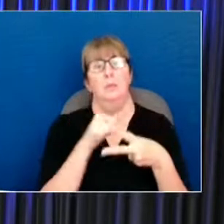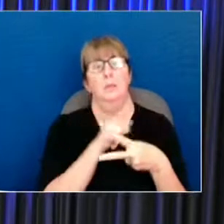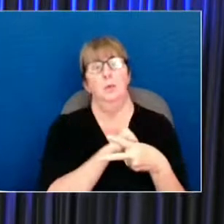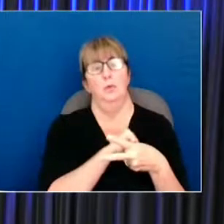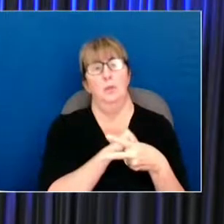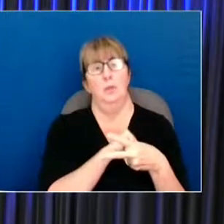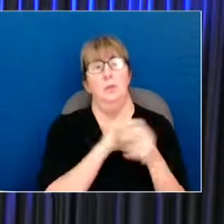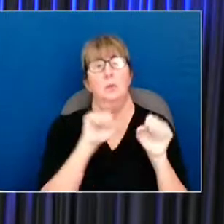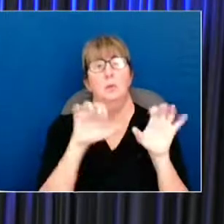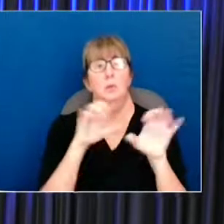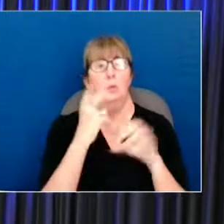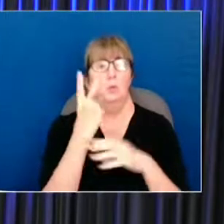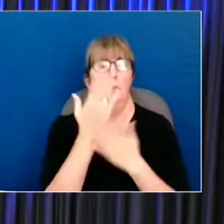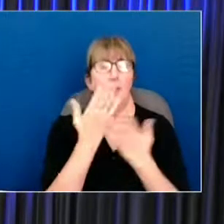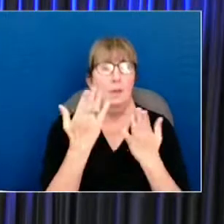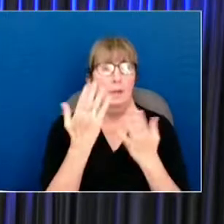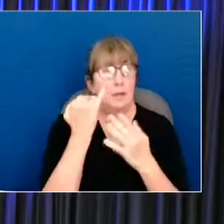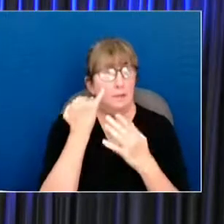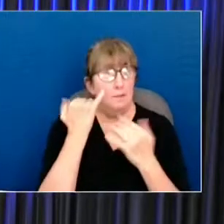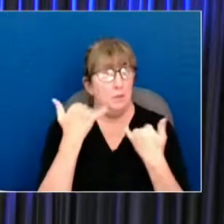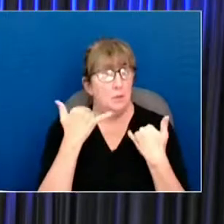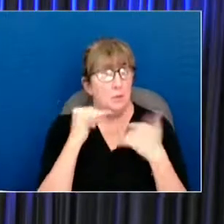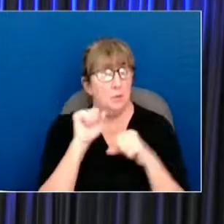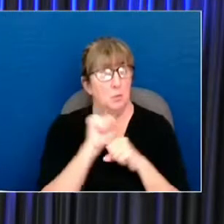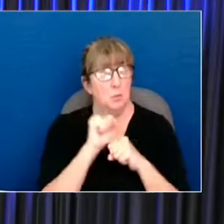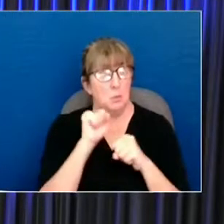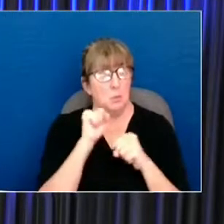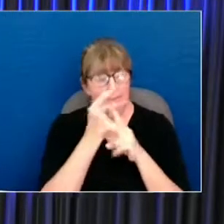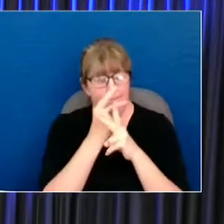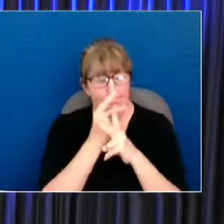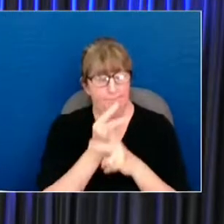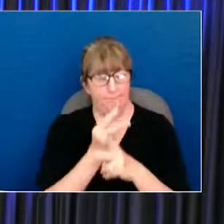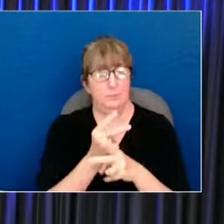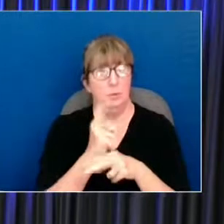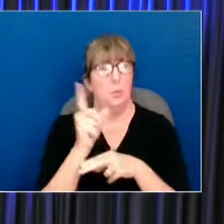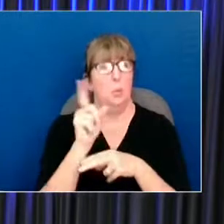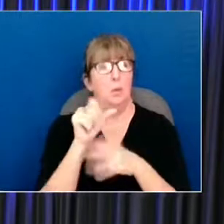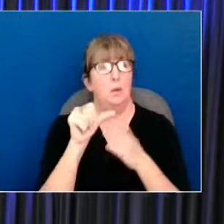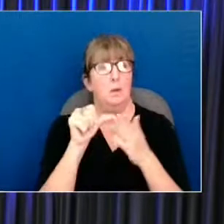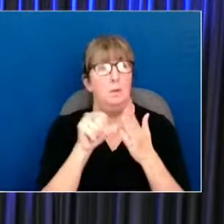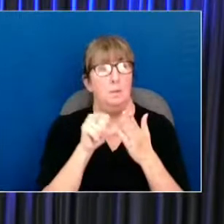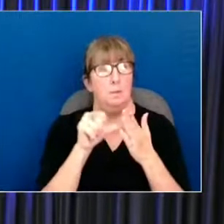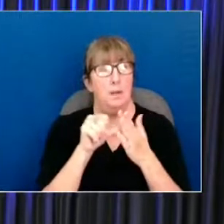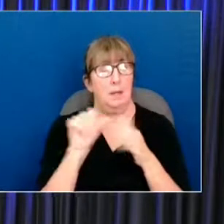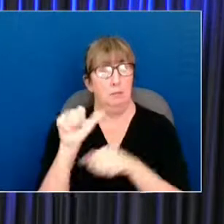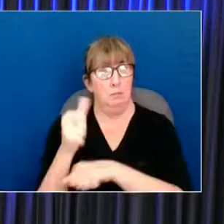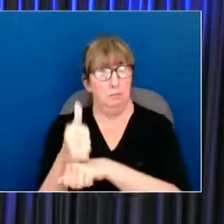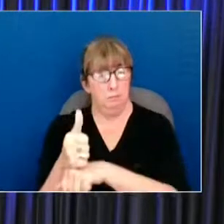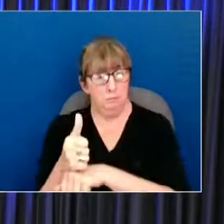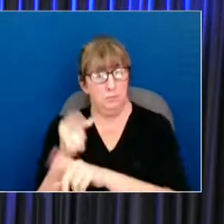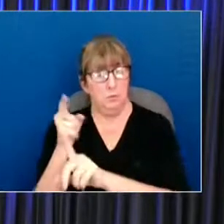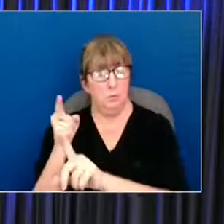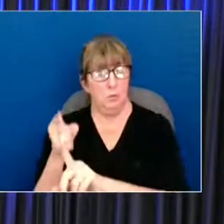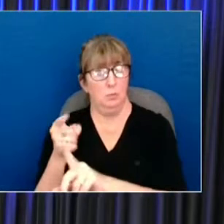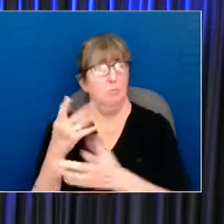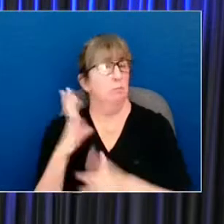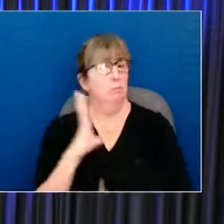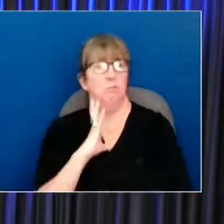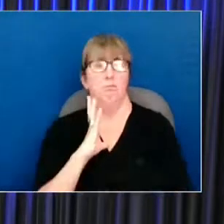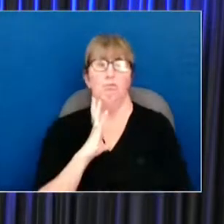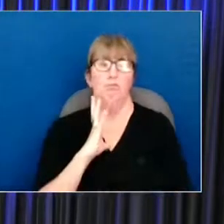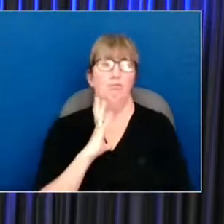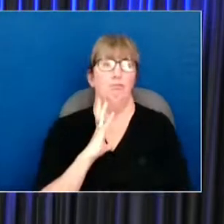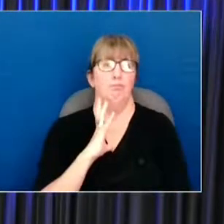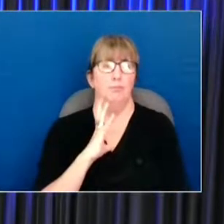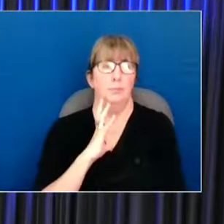If you still are working out where the actual page will go, that's totally fine. For